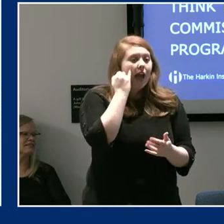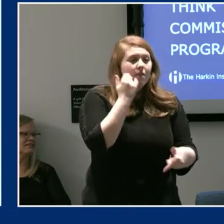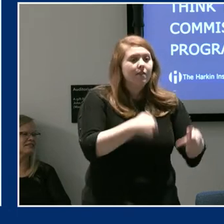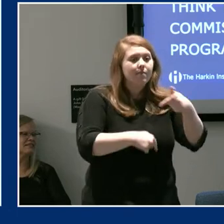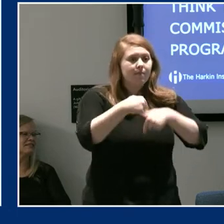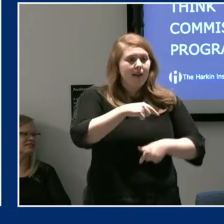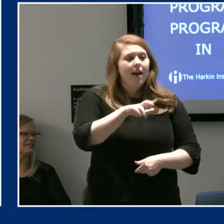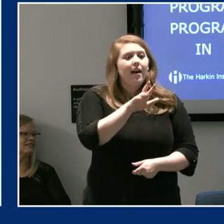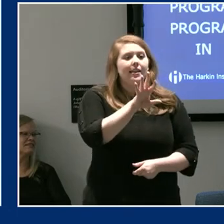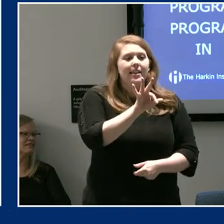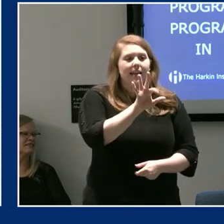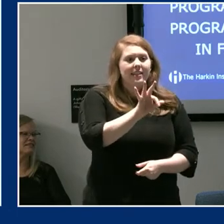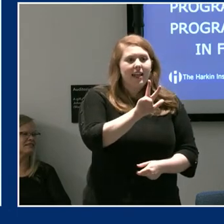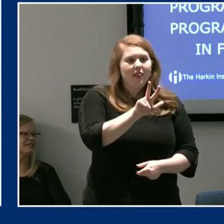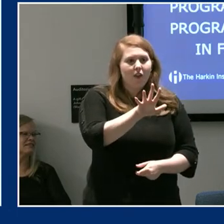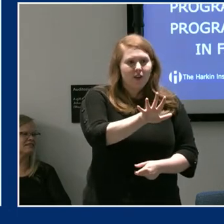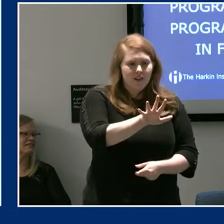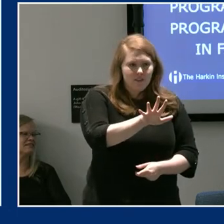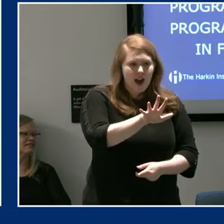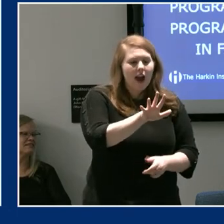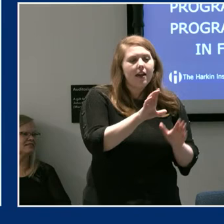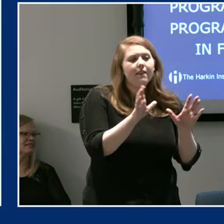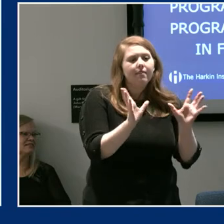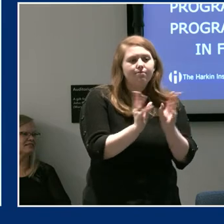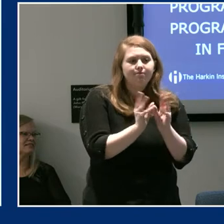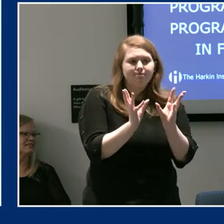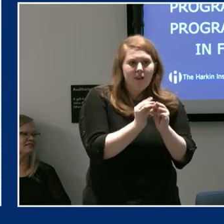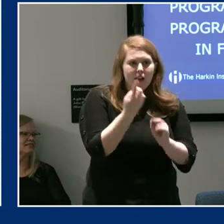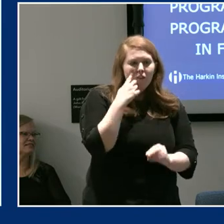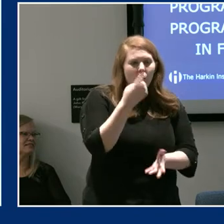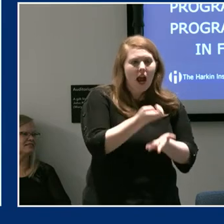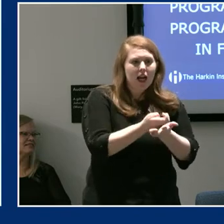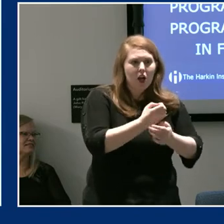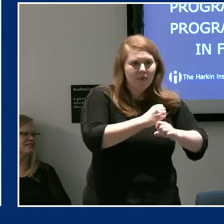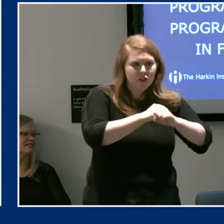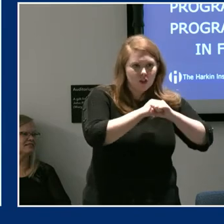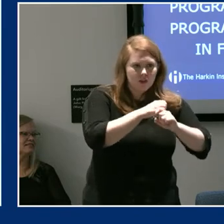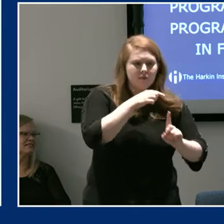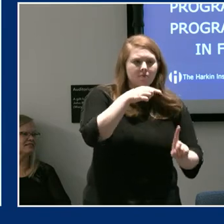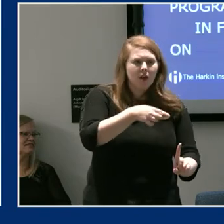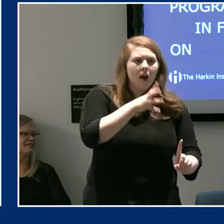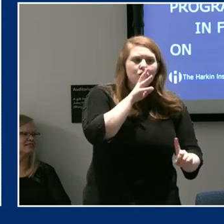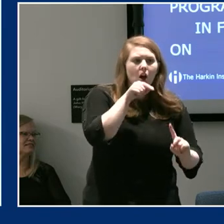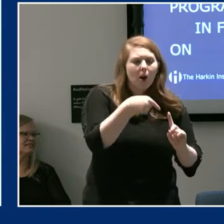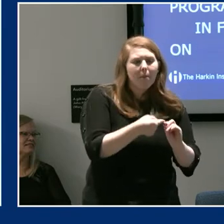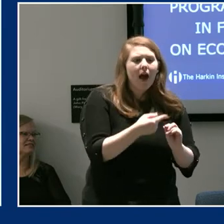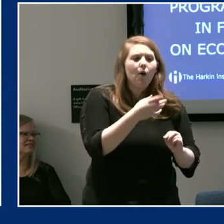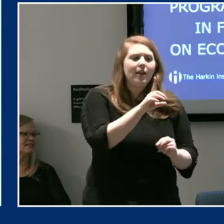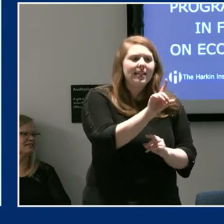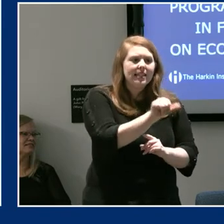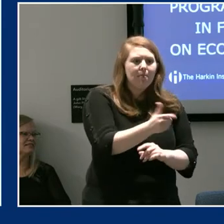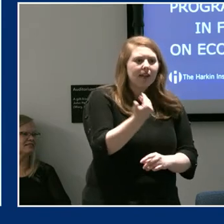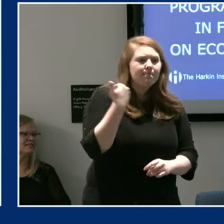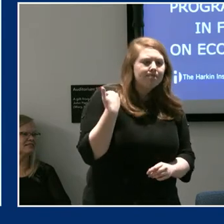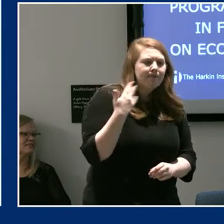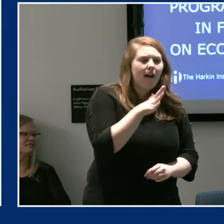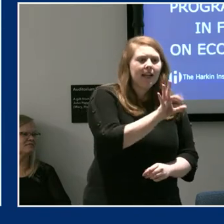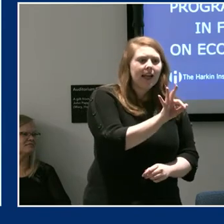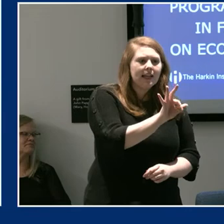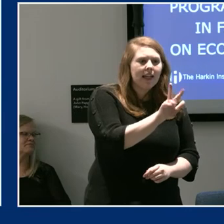1935 Committee on Economic Security, they were talking about disability in